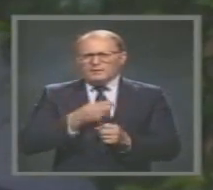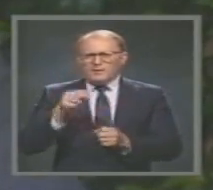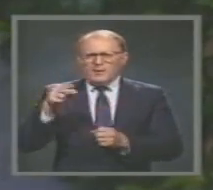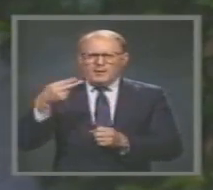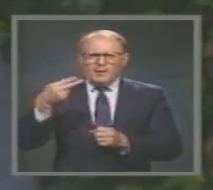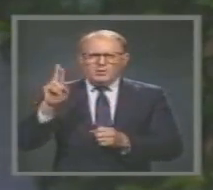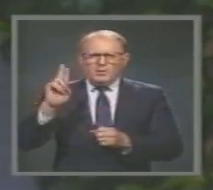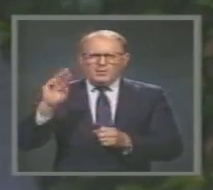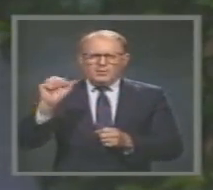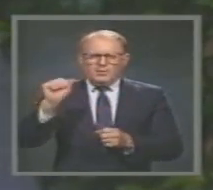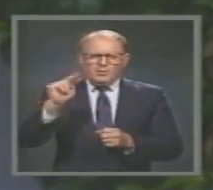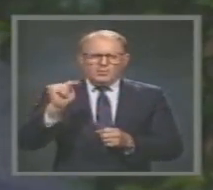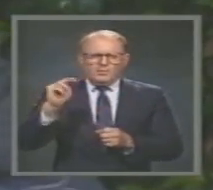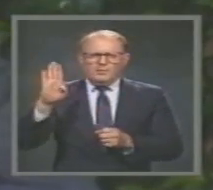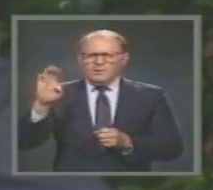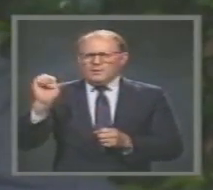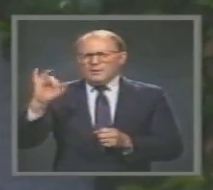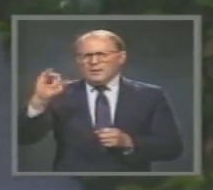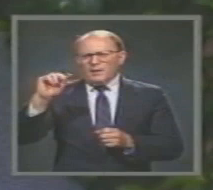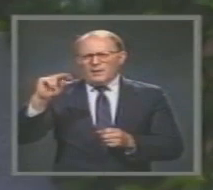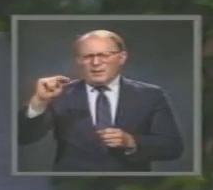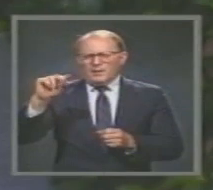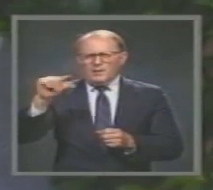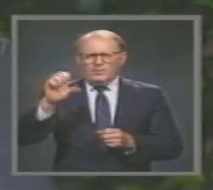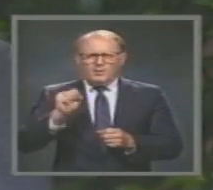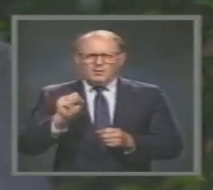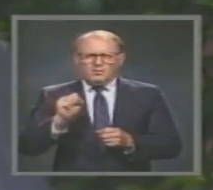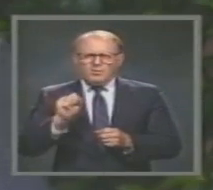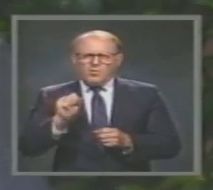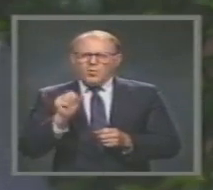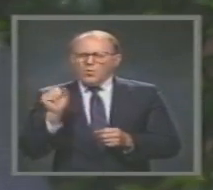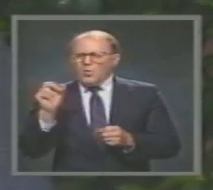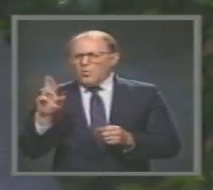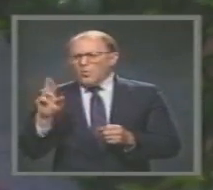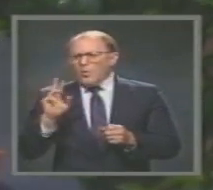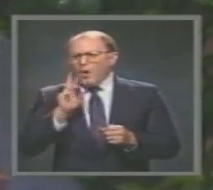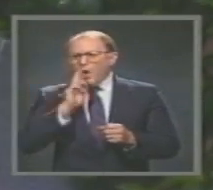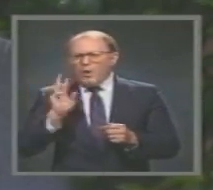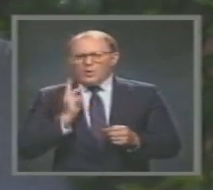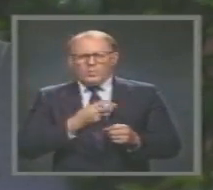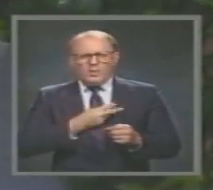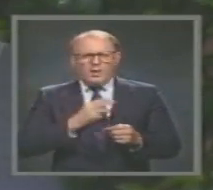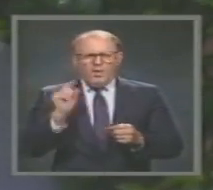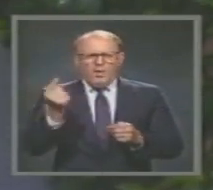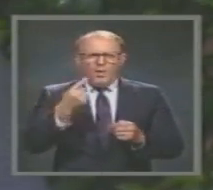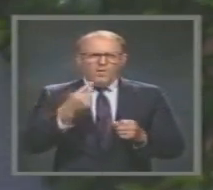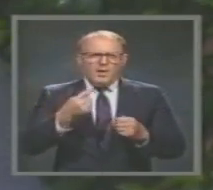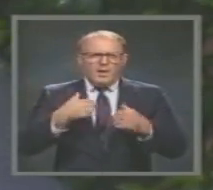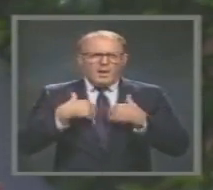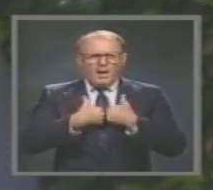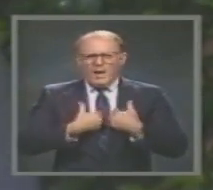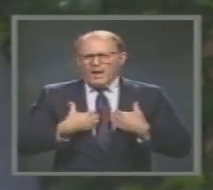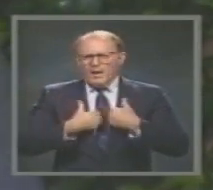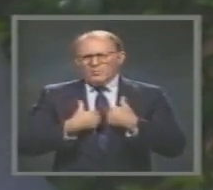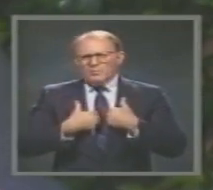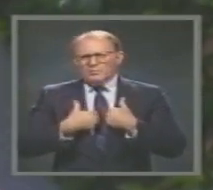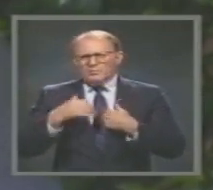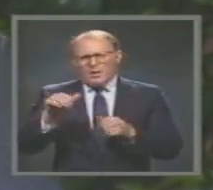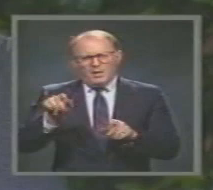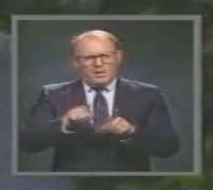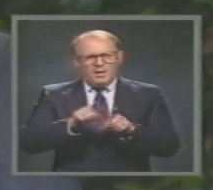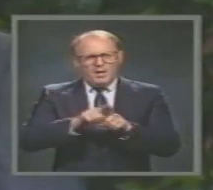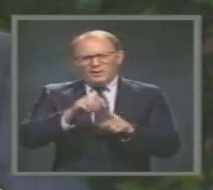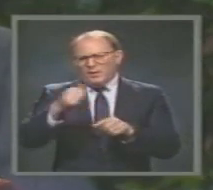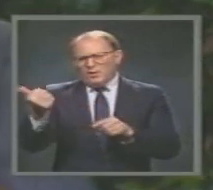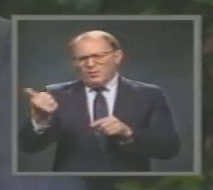we just animals with our own distinguishing physical characteristics, like the giraffe with his long neck, the elephant with a trunk, and the zebra